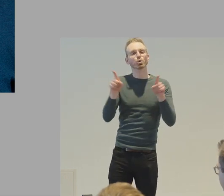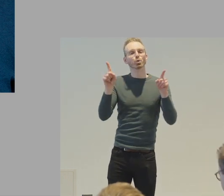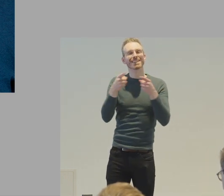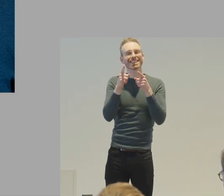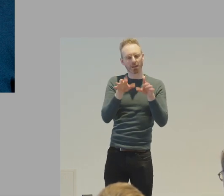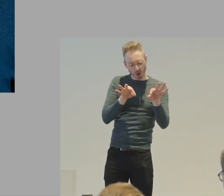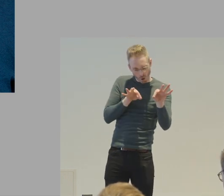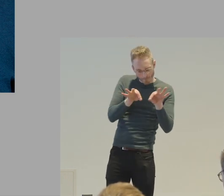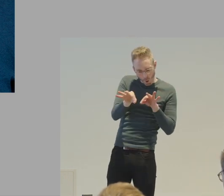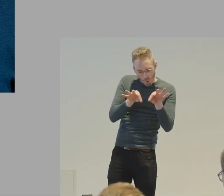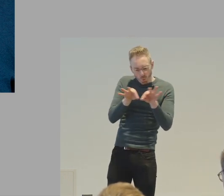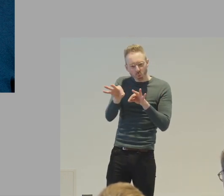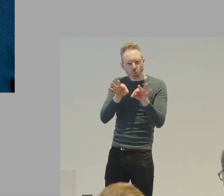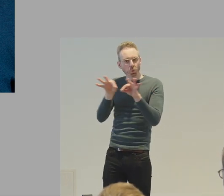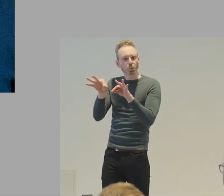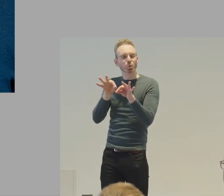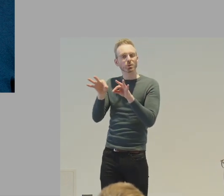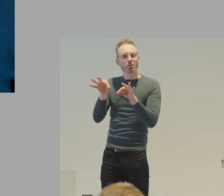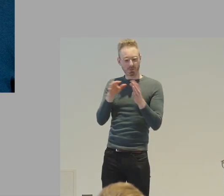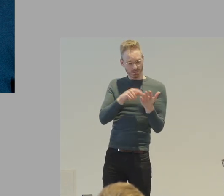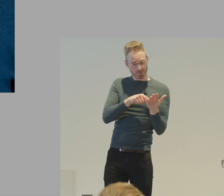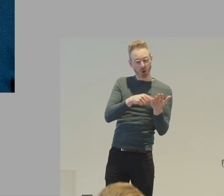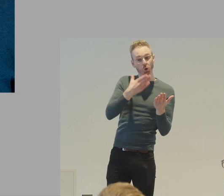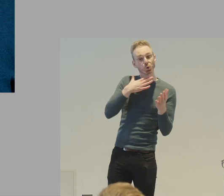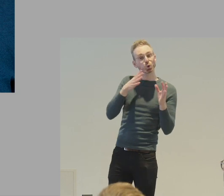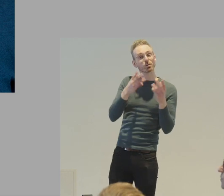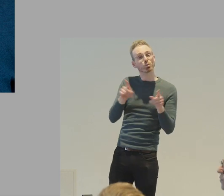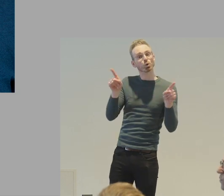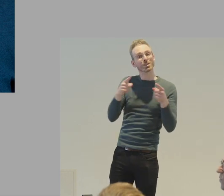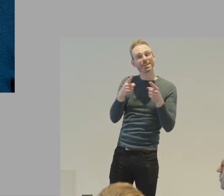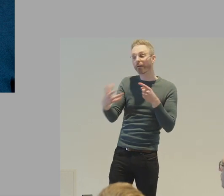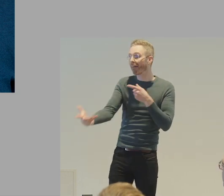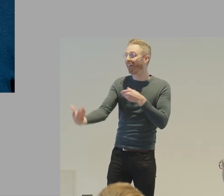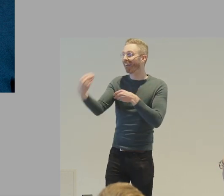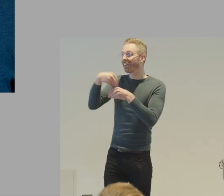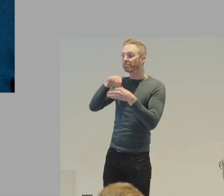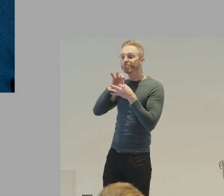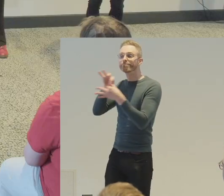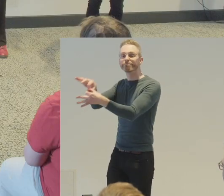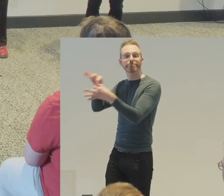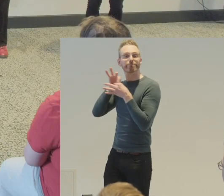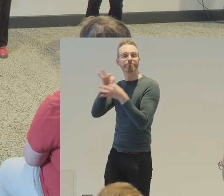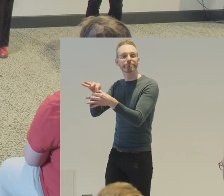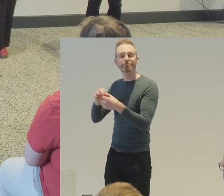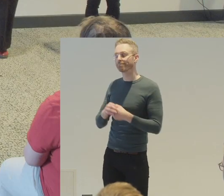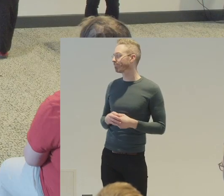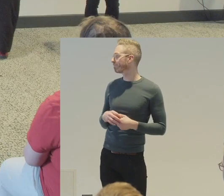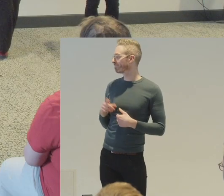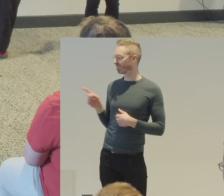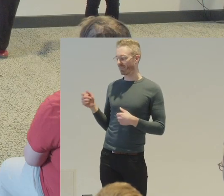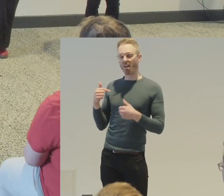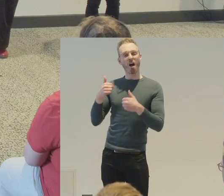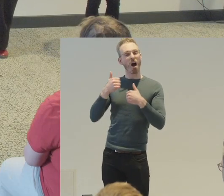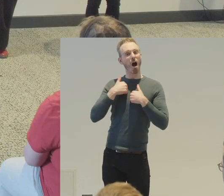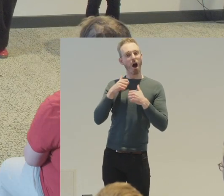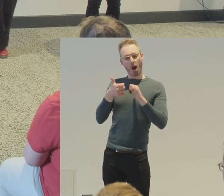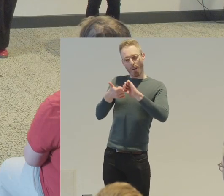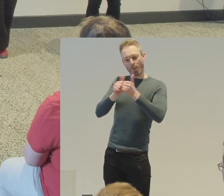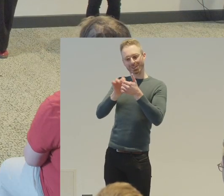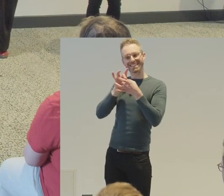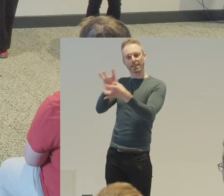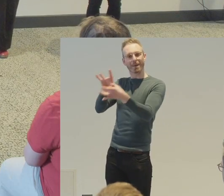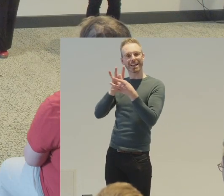adapt for the participants as well. Yeah, so all of our participation work is co-led, and